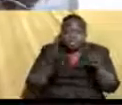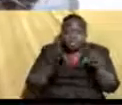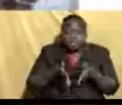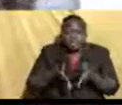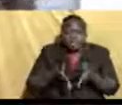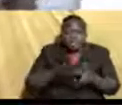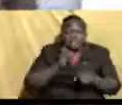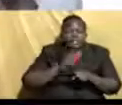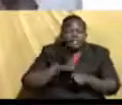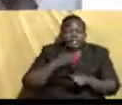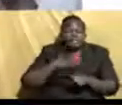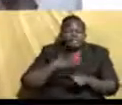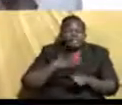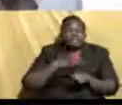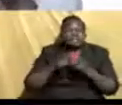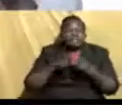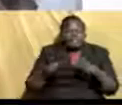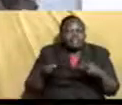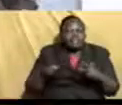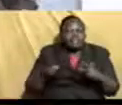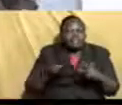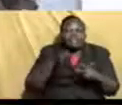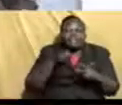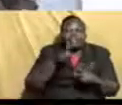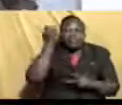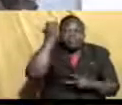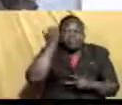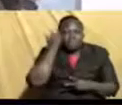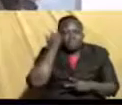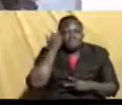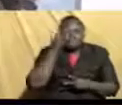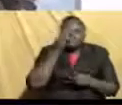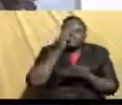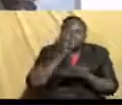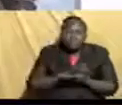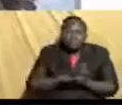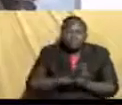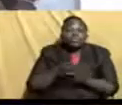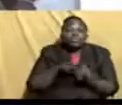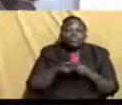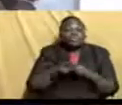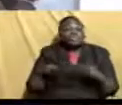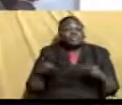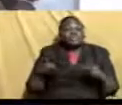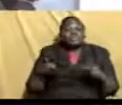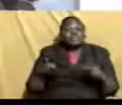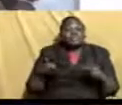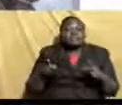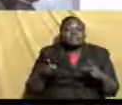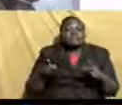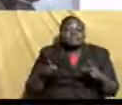think when we were starting off, the court effectively immunized